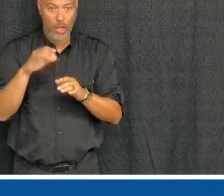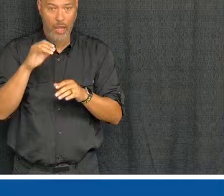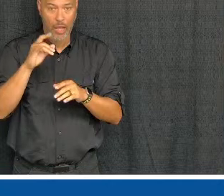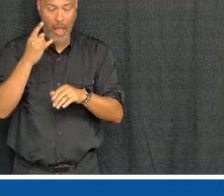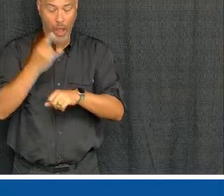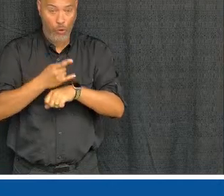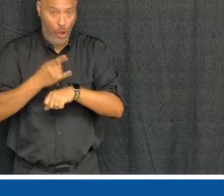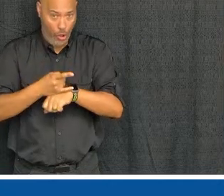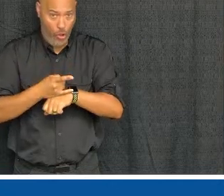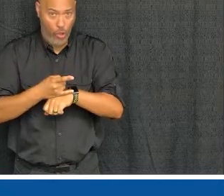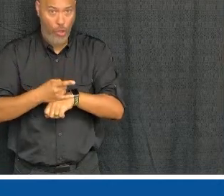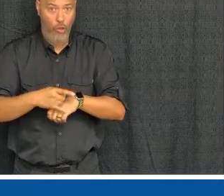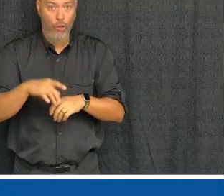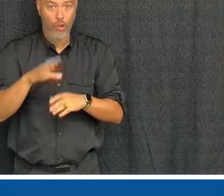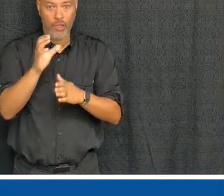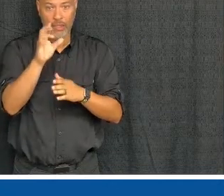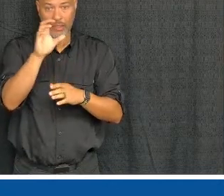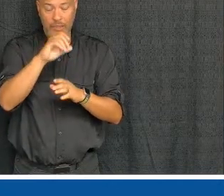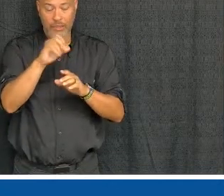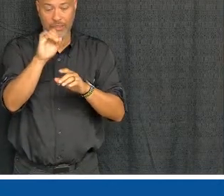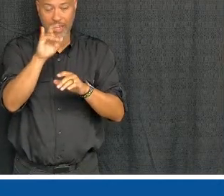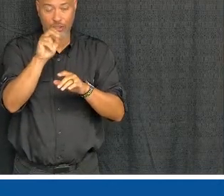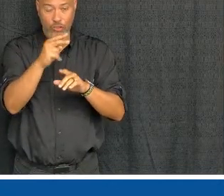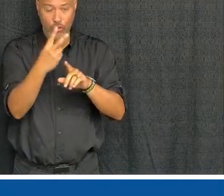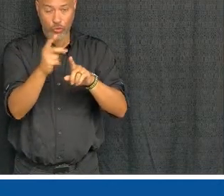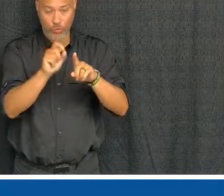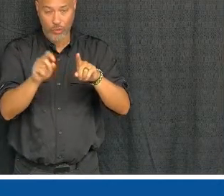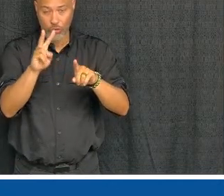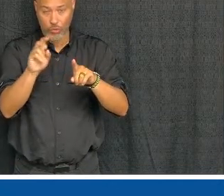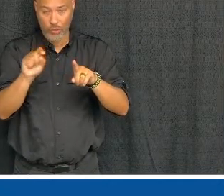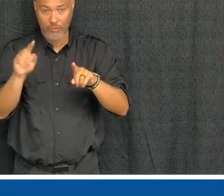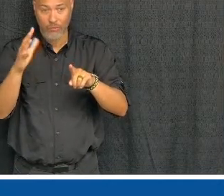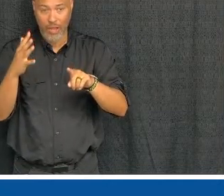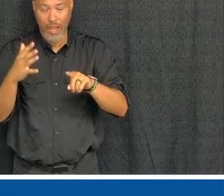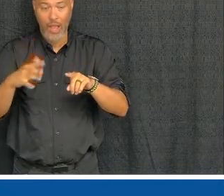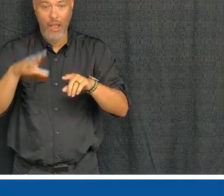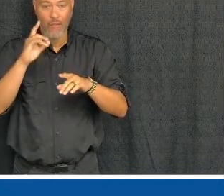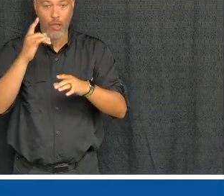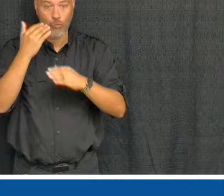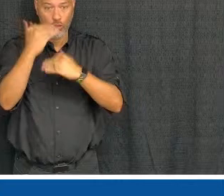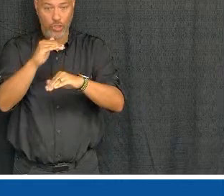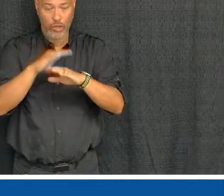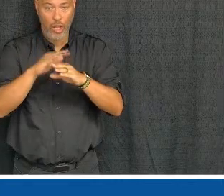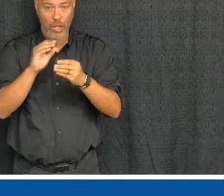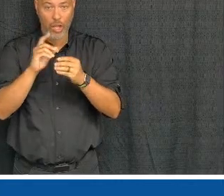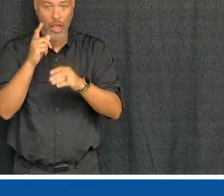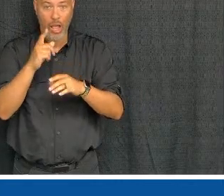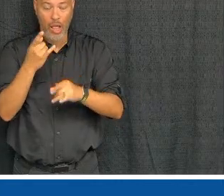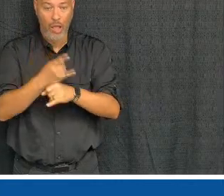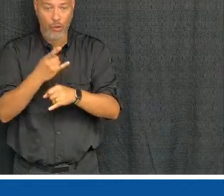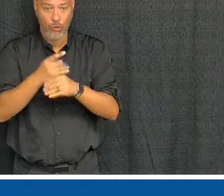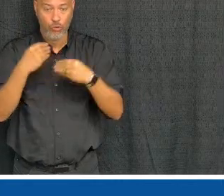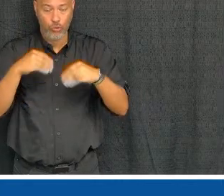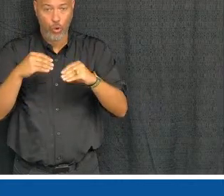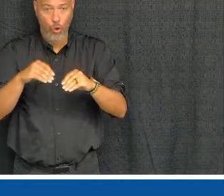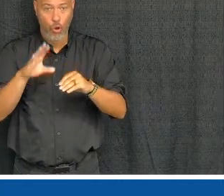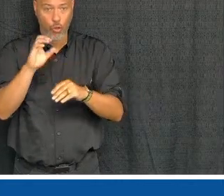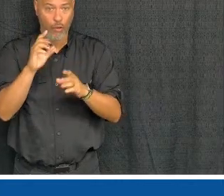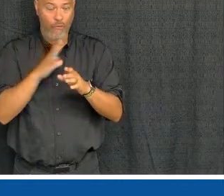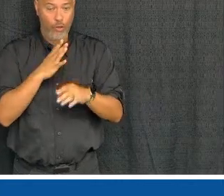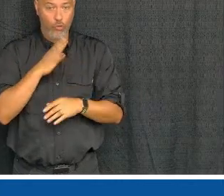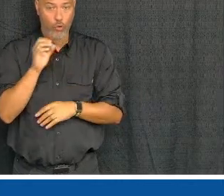Liquor, Section 2-205, Restrictions on Liquor Stores, of the official code of the city of